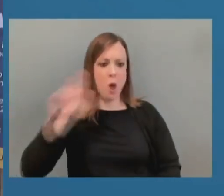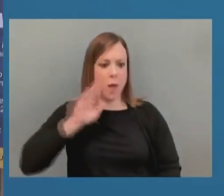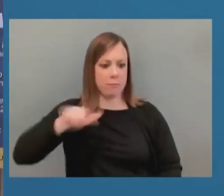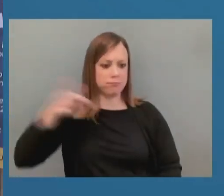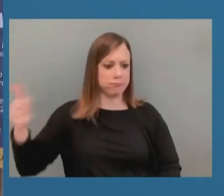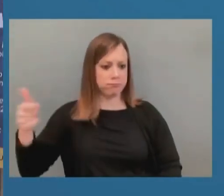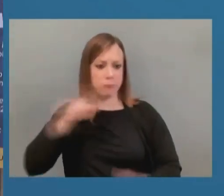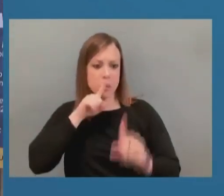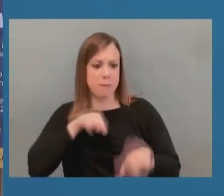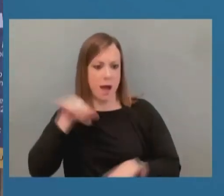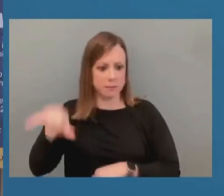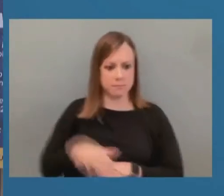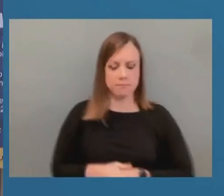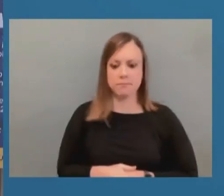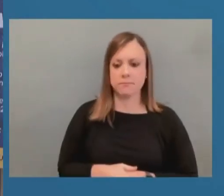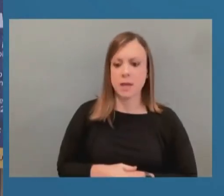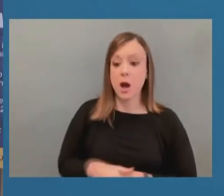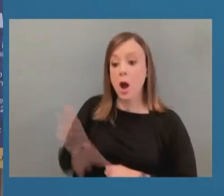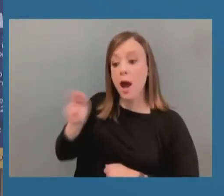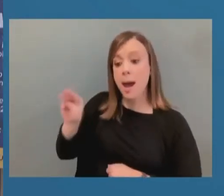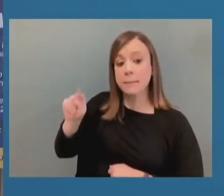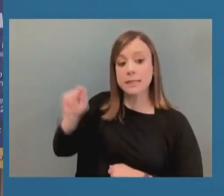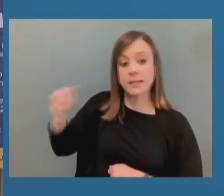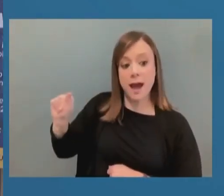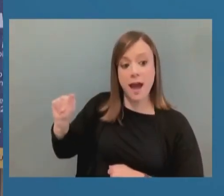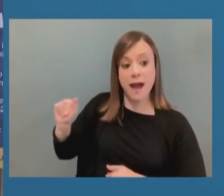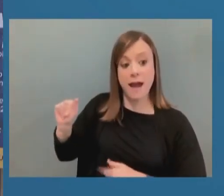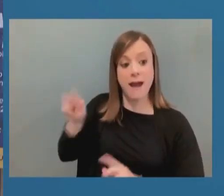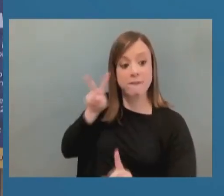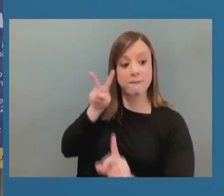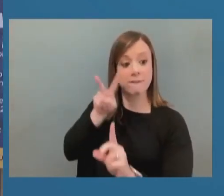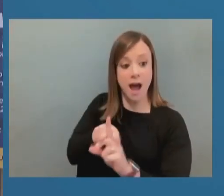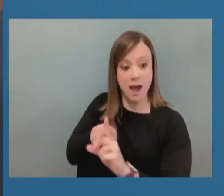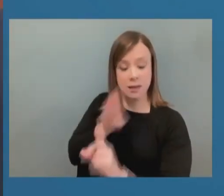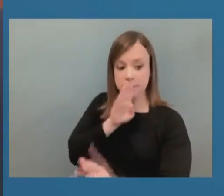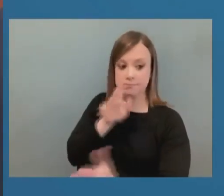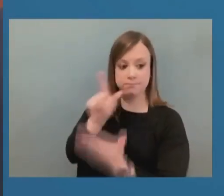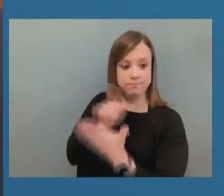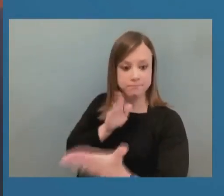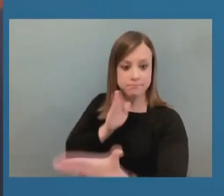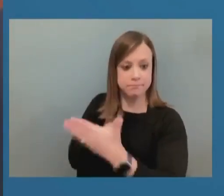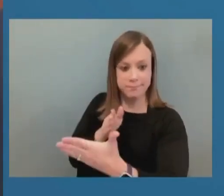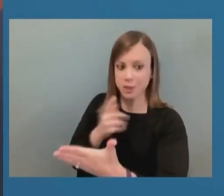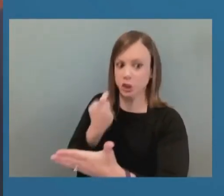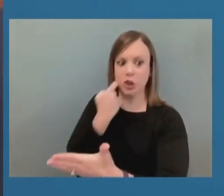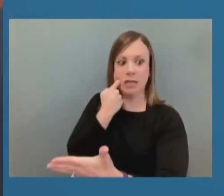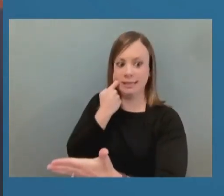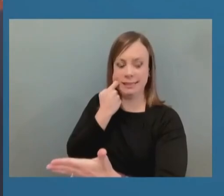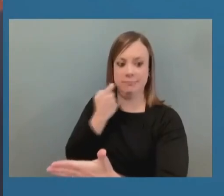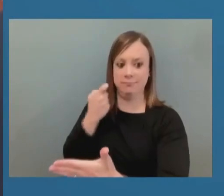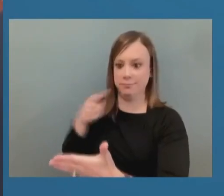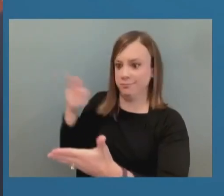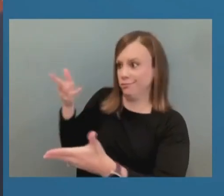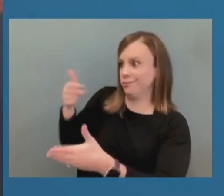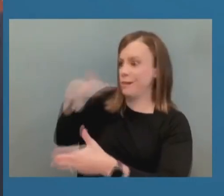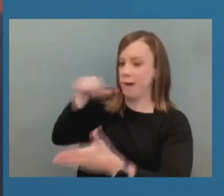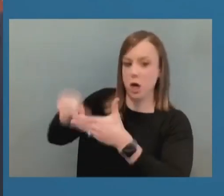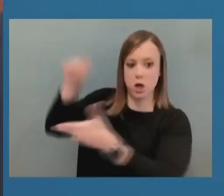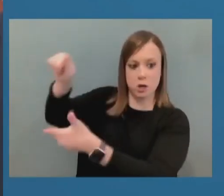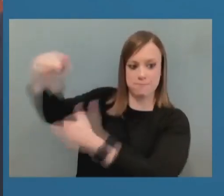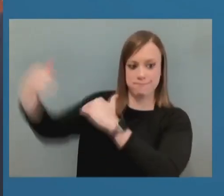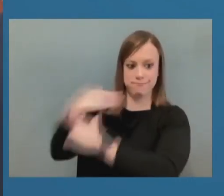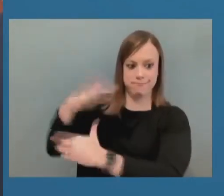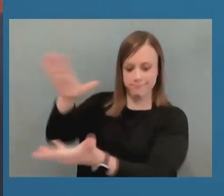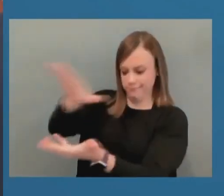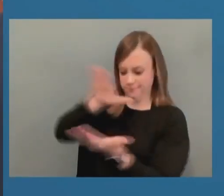So the MTA has filed its action, as the governor said, right after we received a letter from federal DOT, and we're